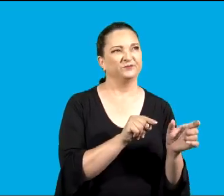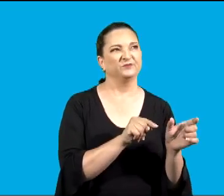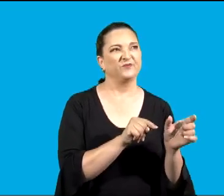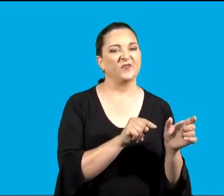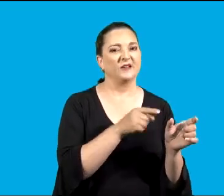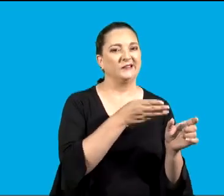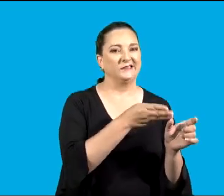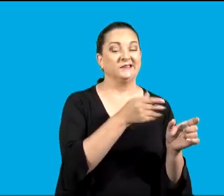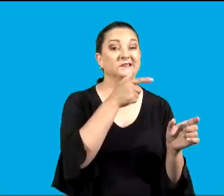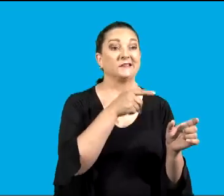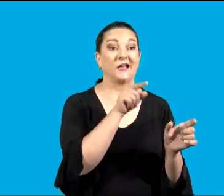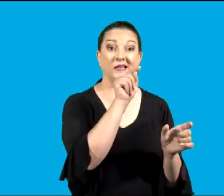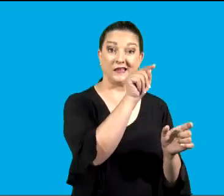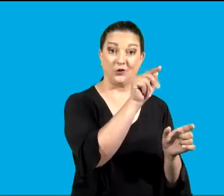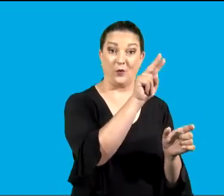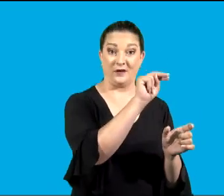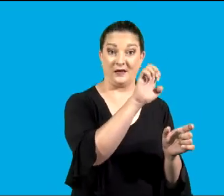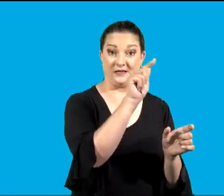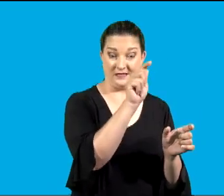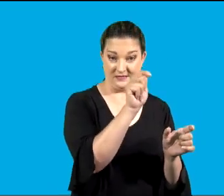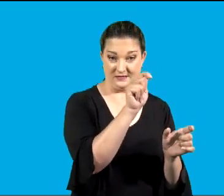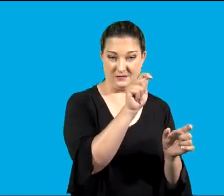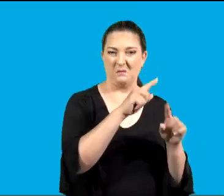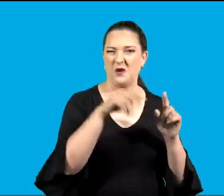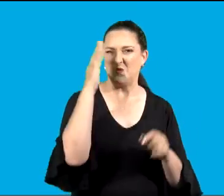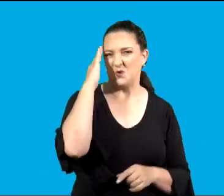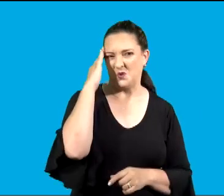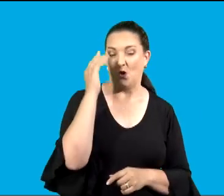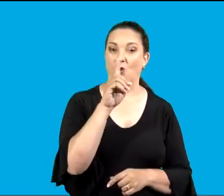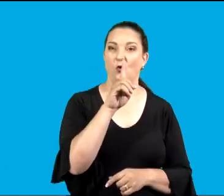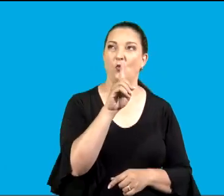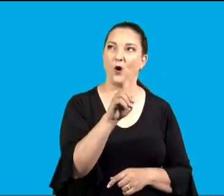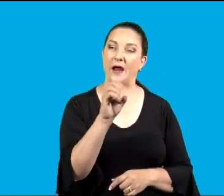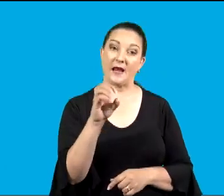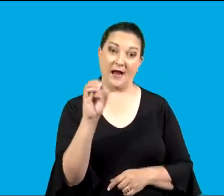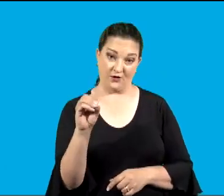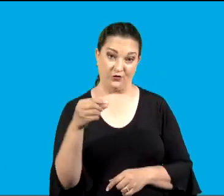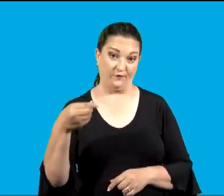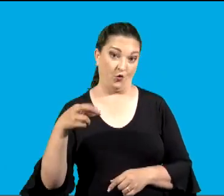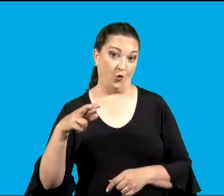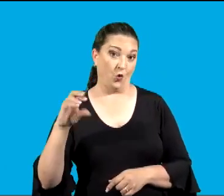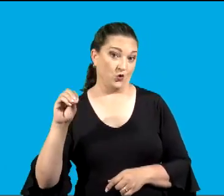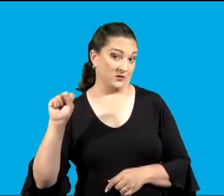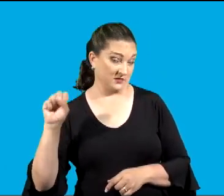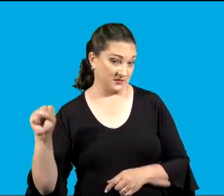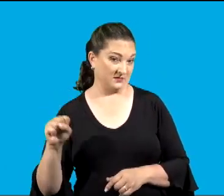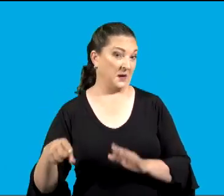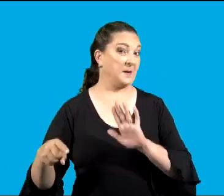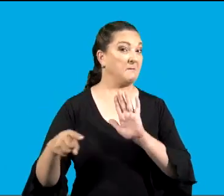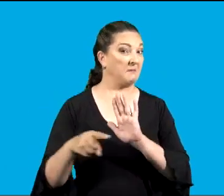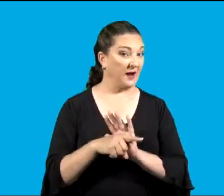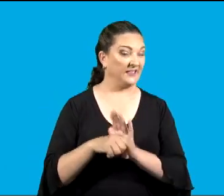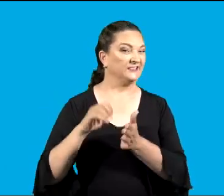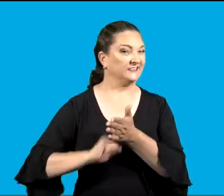We have been told that this is net wage. We know that the net, it is 100, which is your gross,